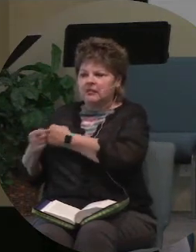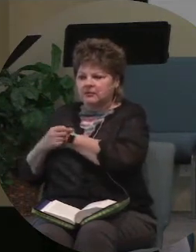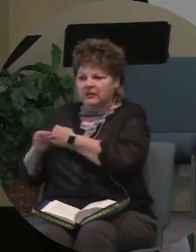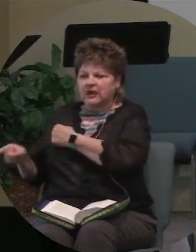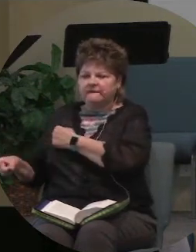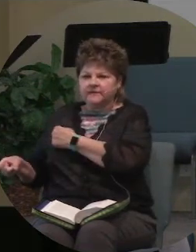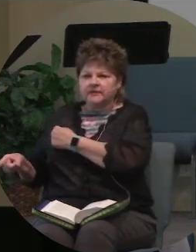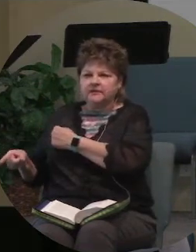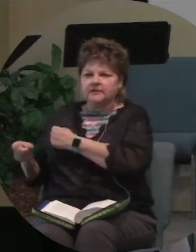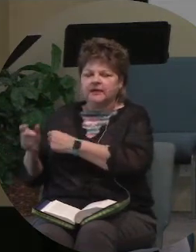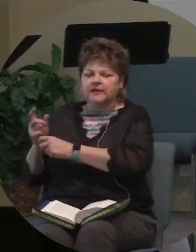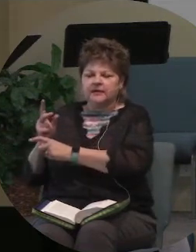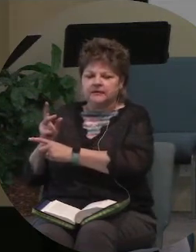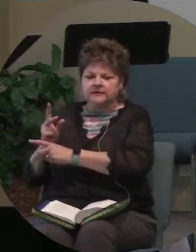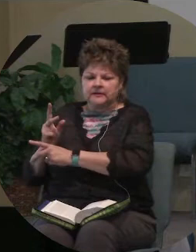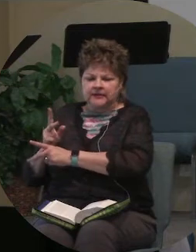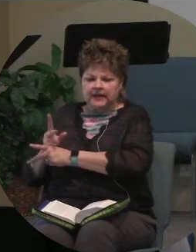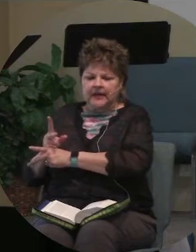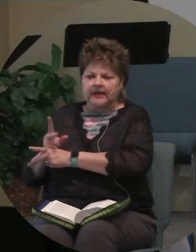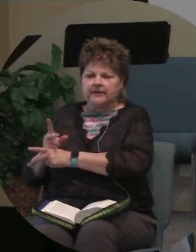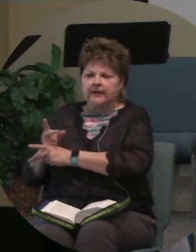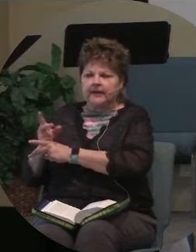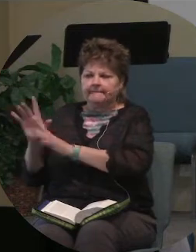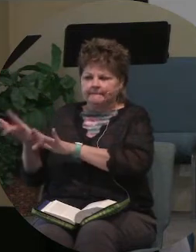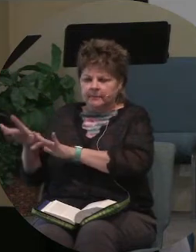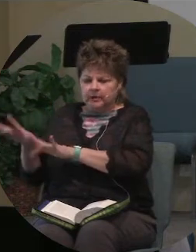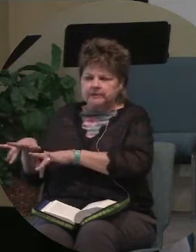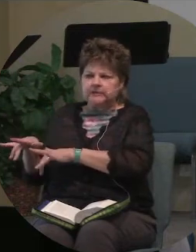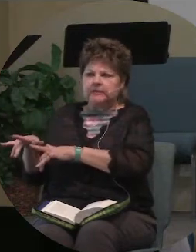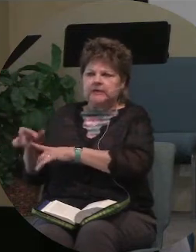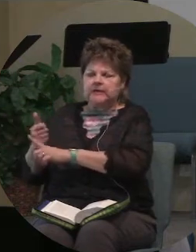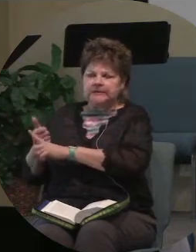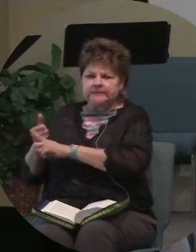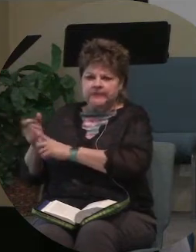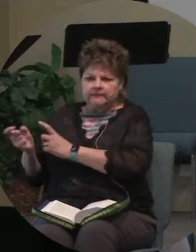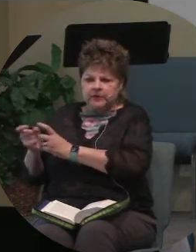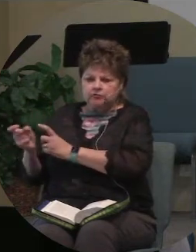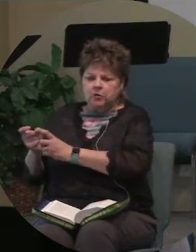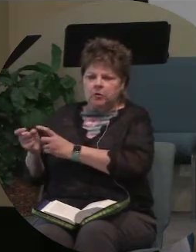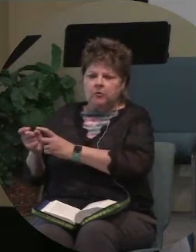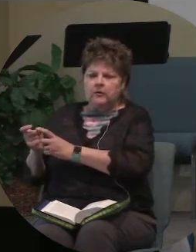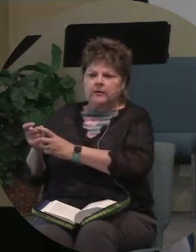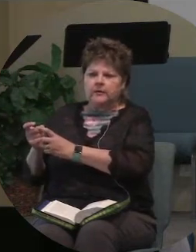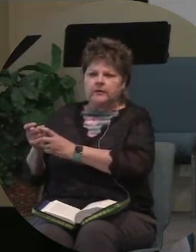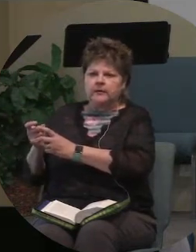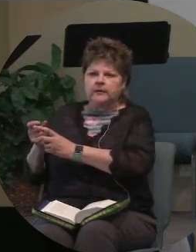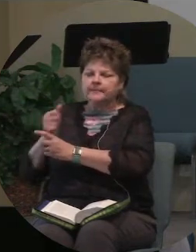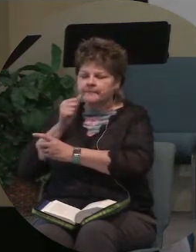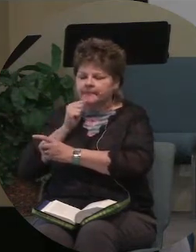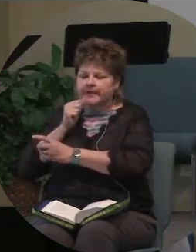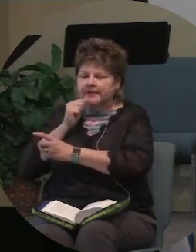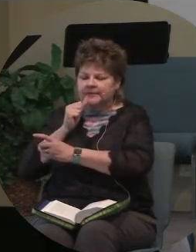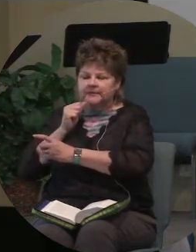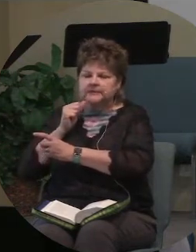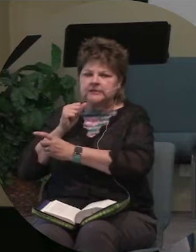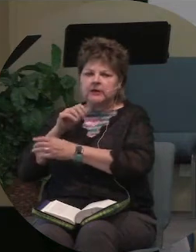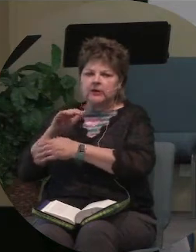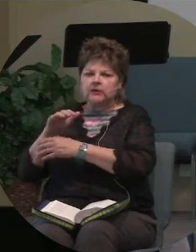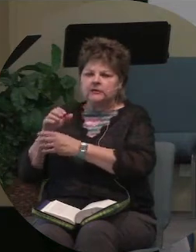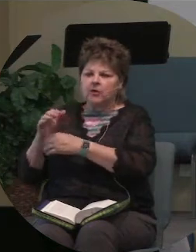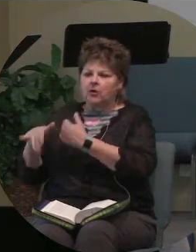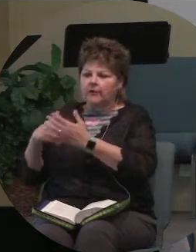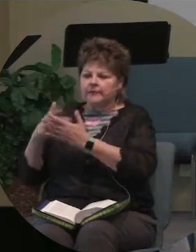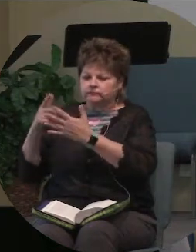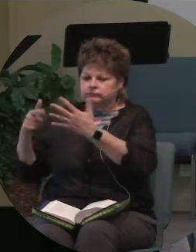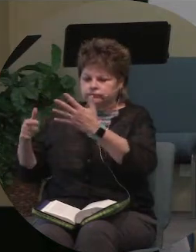love and kindness by the wayside, you leave mercy and you leave self-control and you leave patience and you leave those